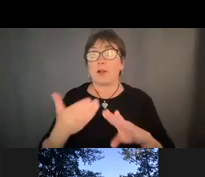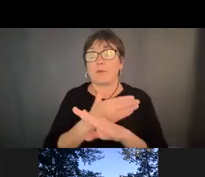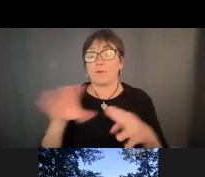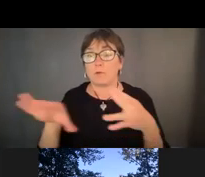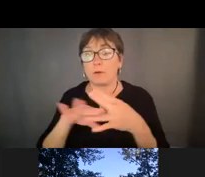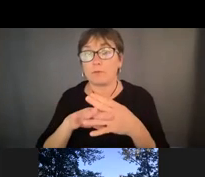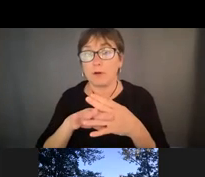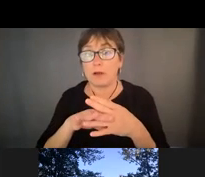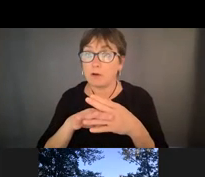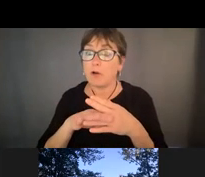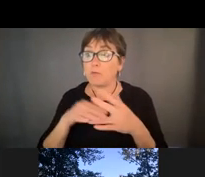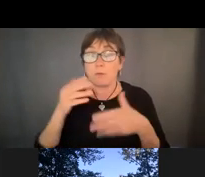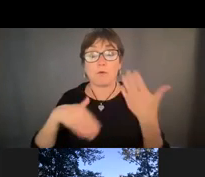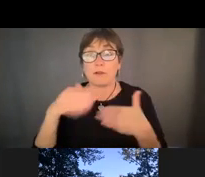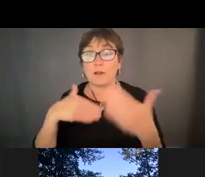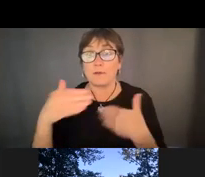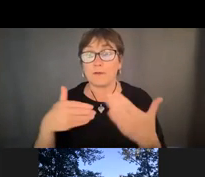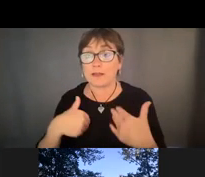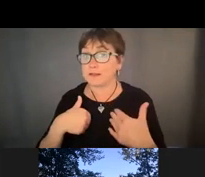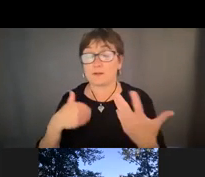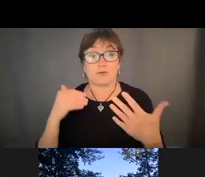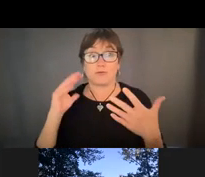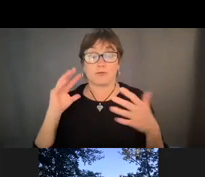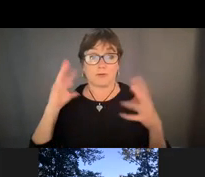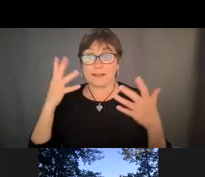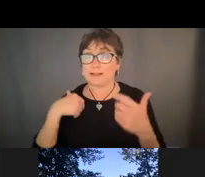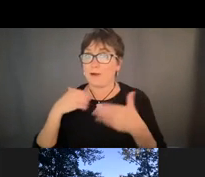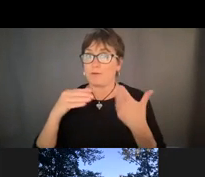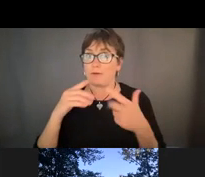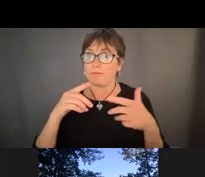little ahead of schedule, which is wild. I want you guys